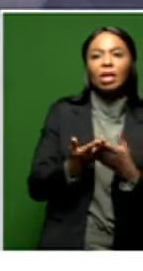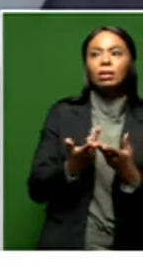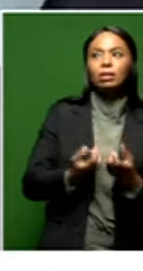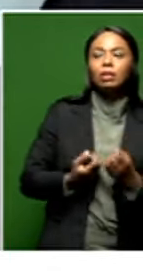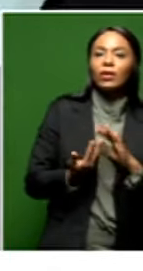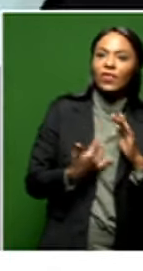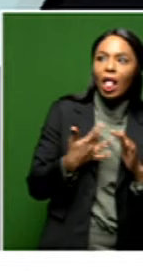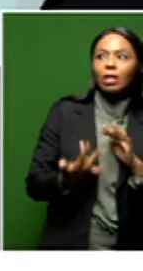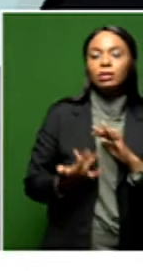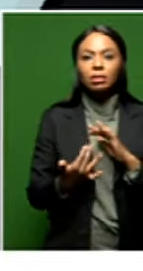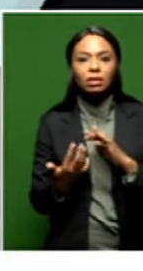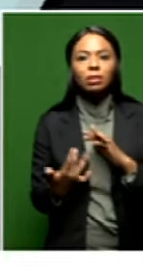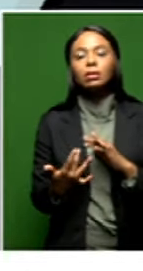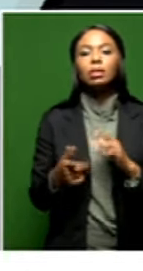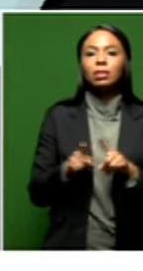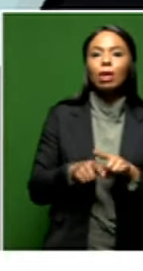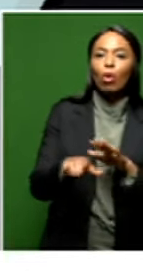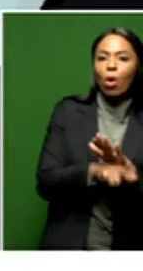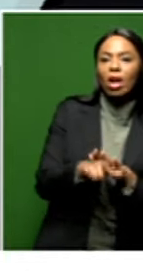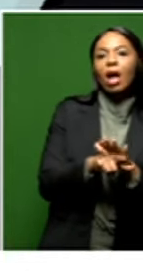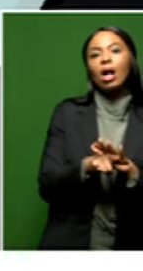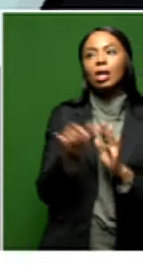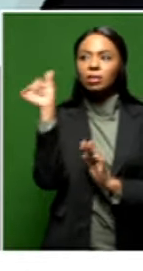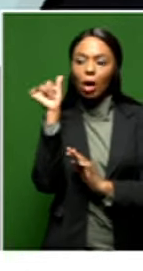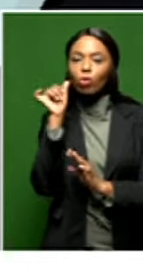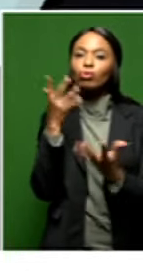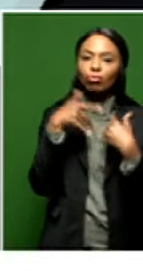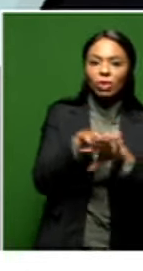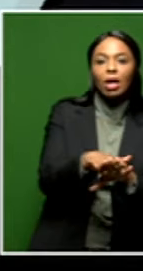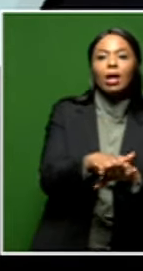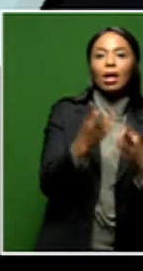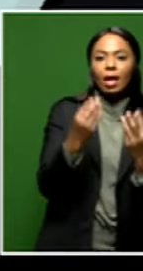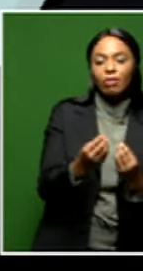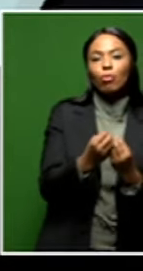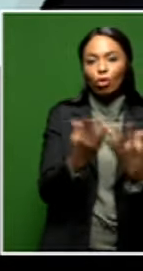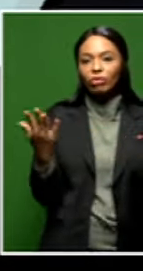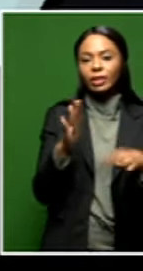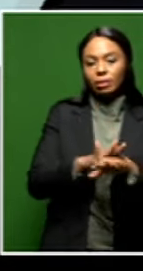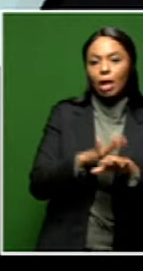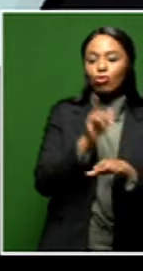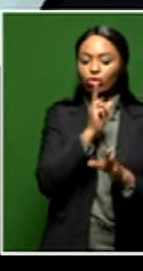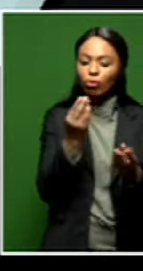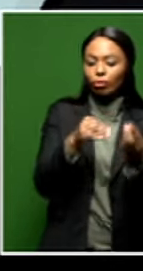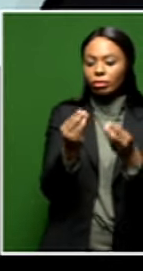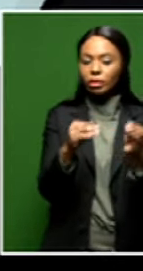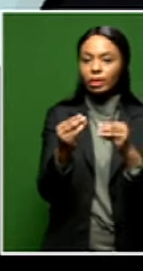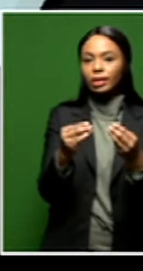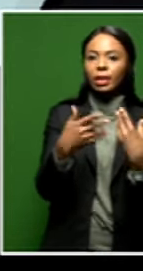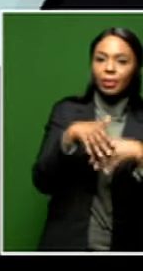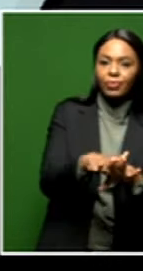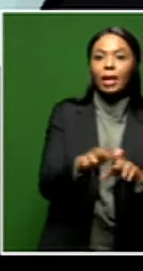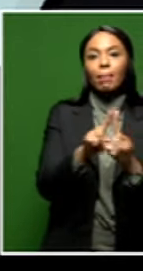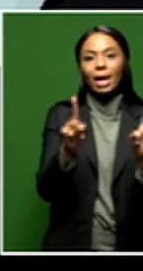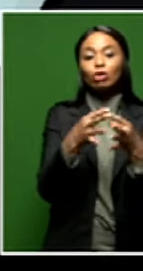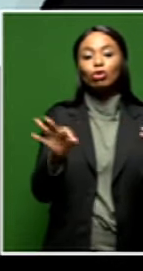lot of vocal harmonies, vocal ad-libs. We spent a lot of time in the studio on those things. And I think every song is a bit